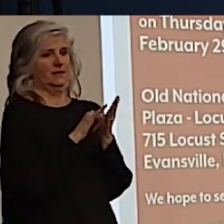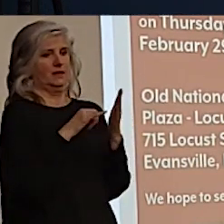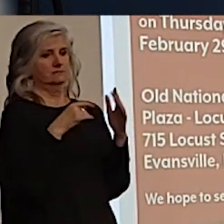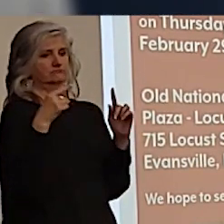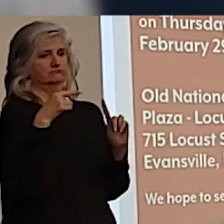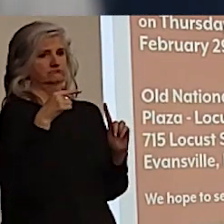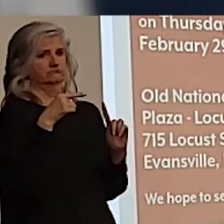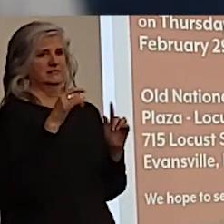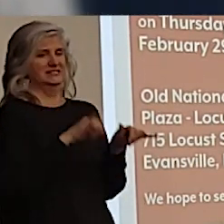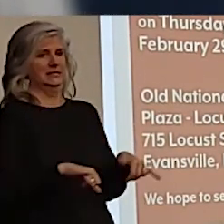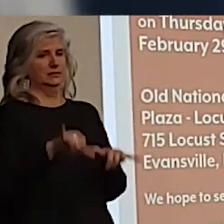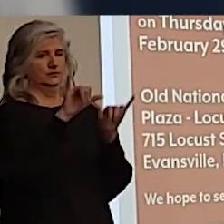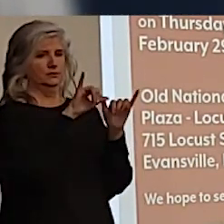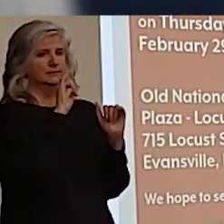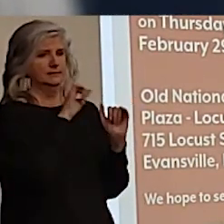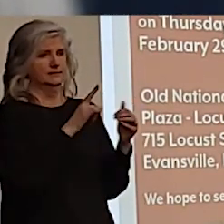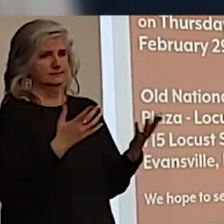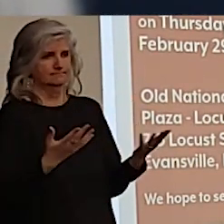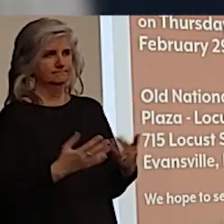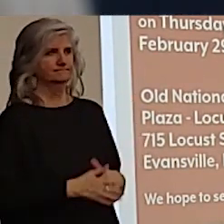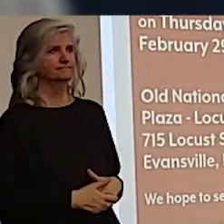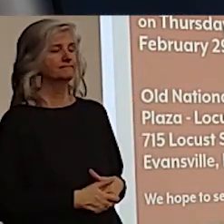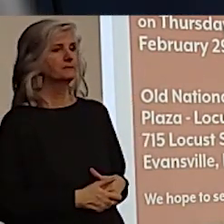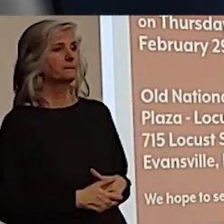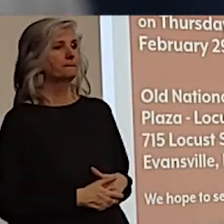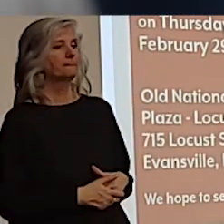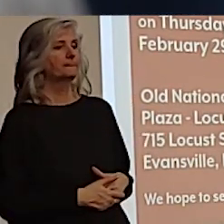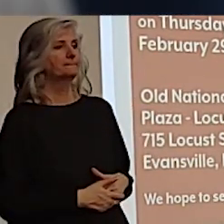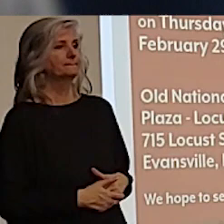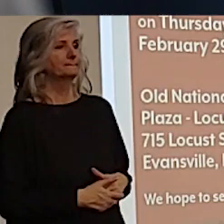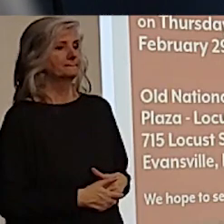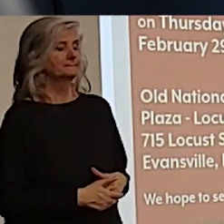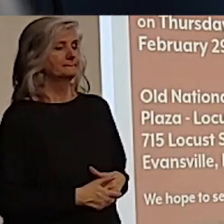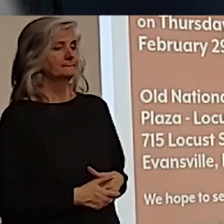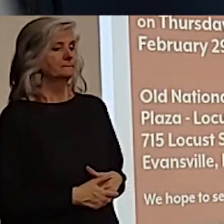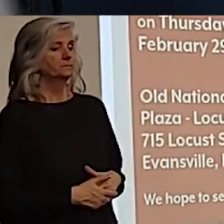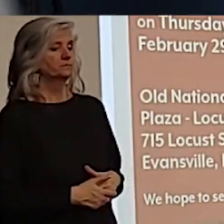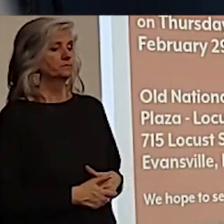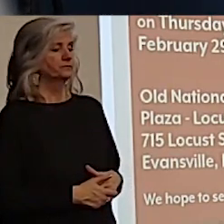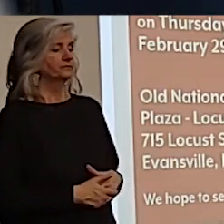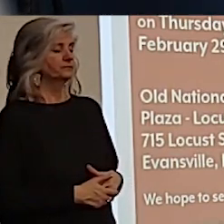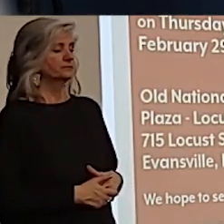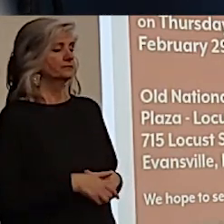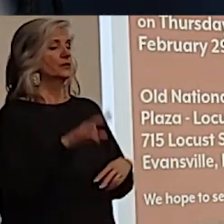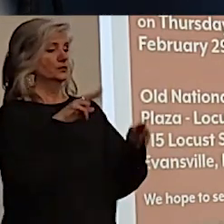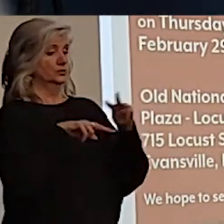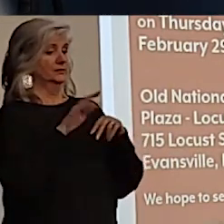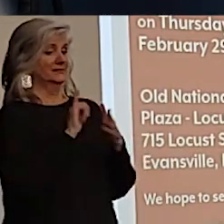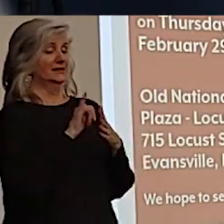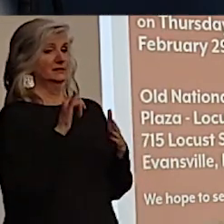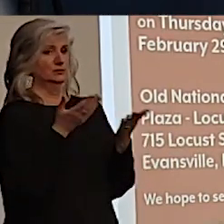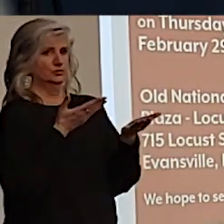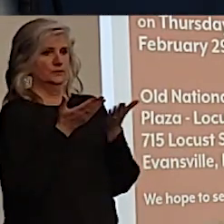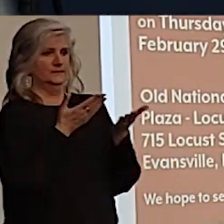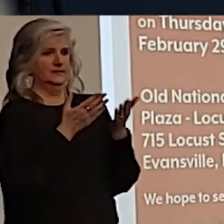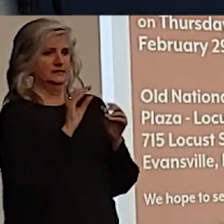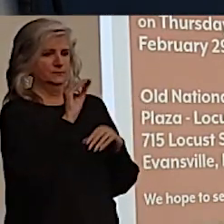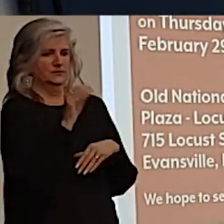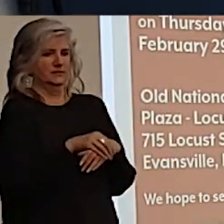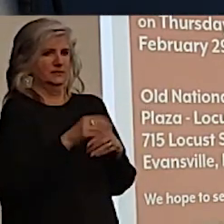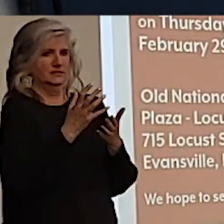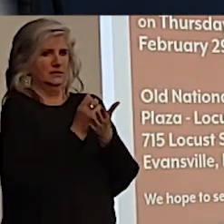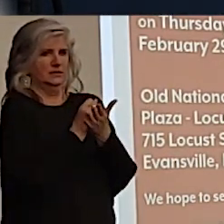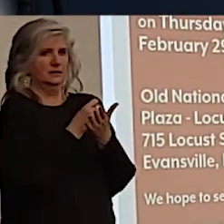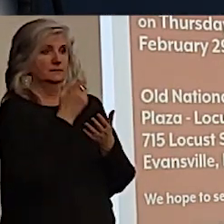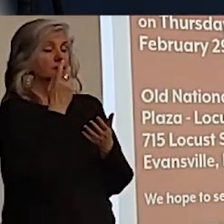whatever that standard may be. And looking at that service as a percentage of income, you know, and so we